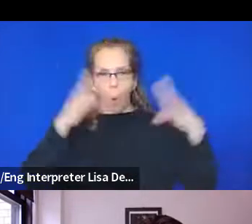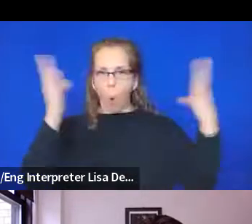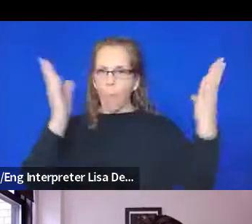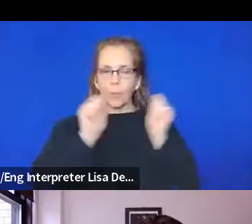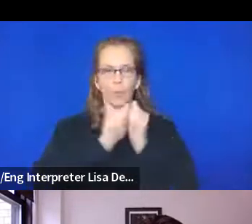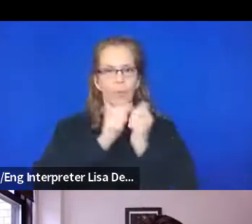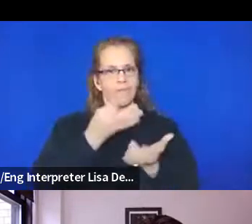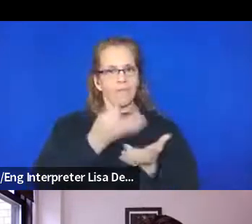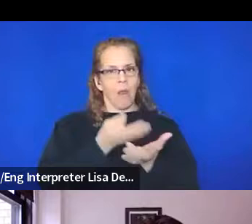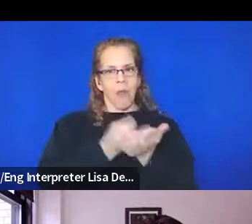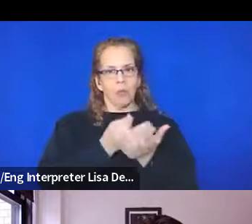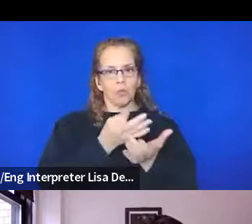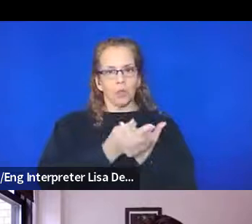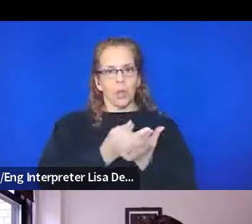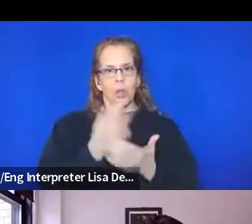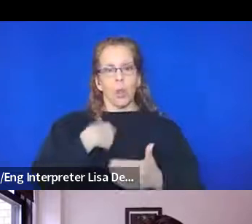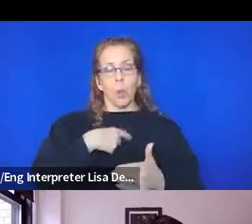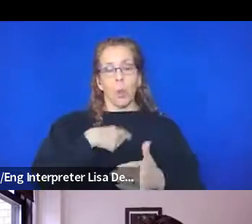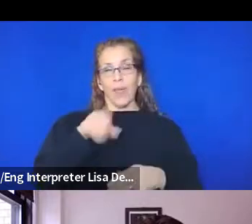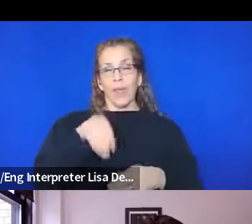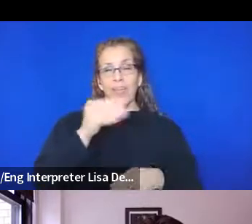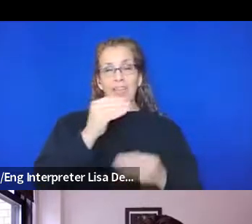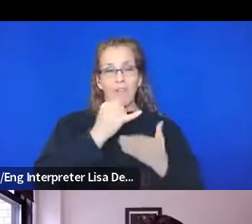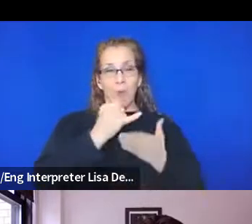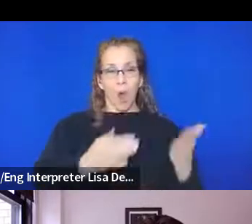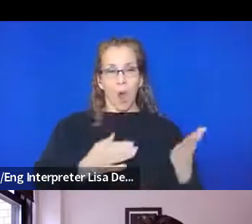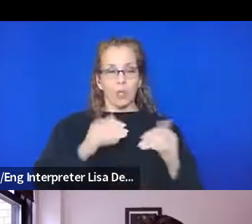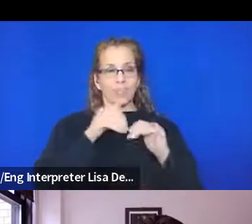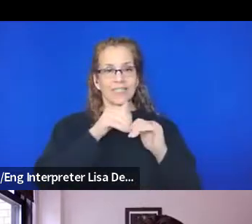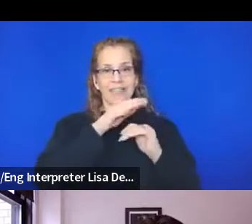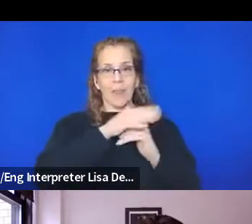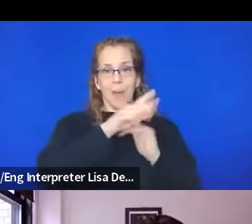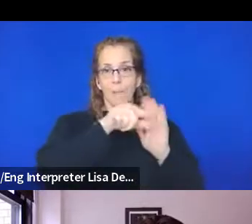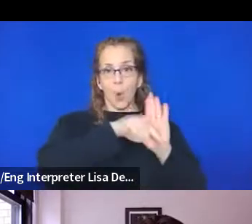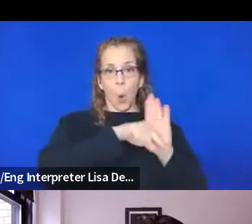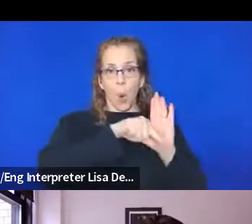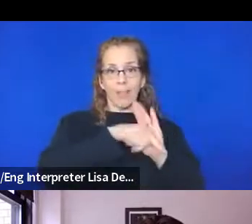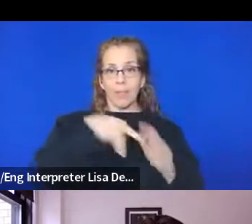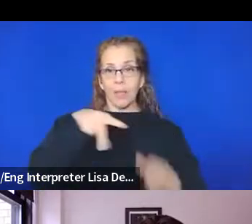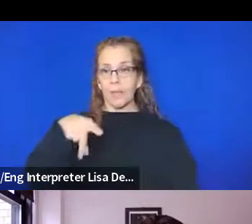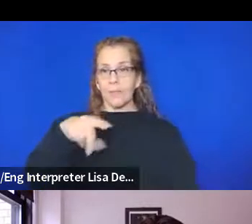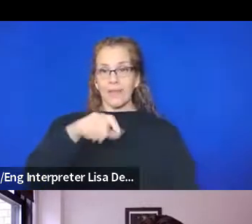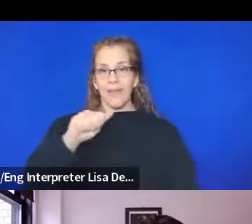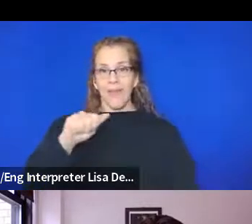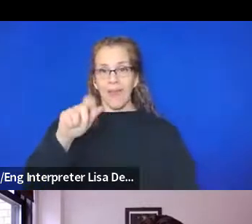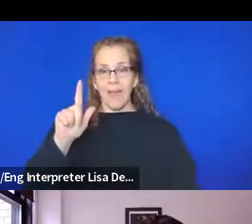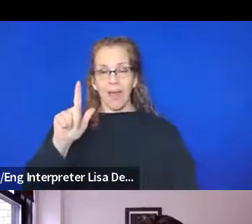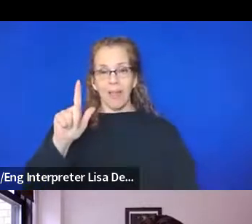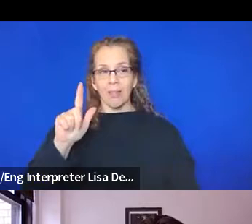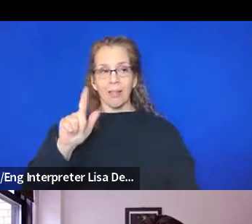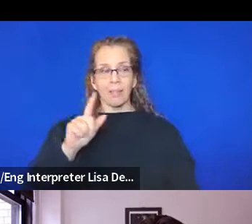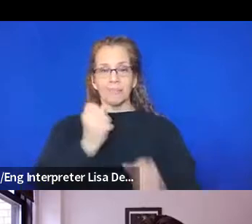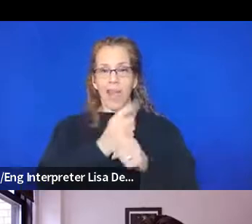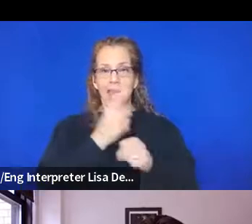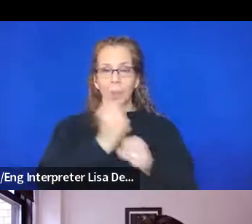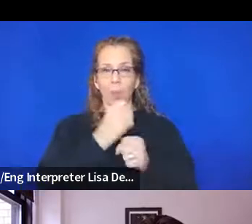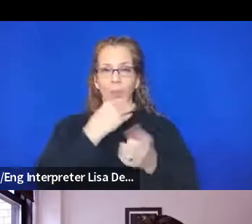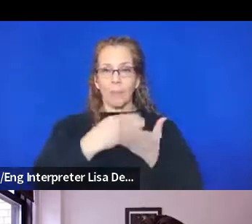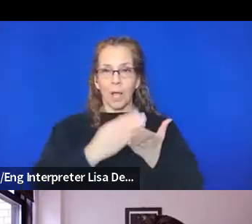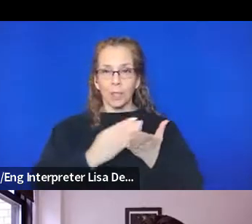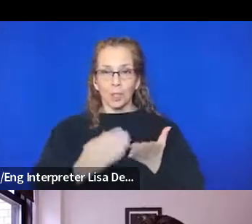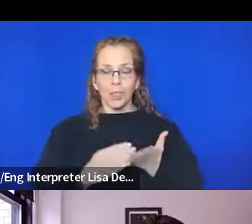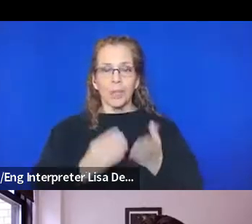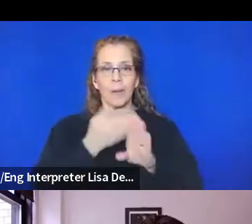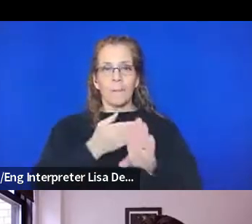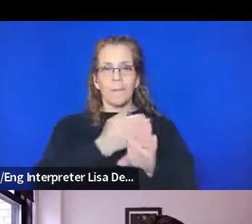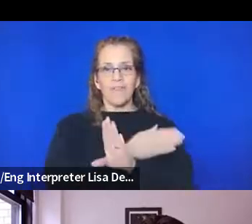give our artists, like we send them our quarterly profits and loss. We give them our annual budget to get their input before we put it to the board